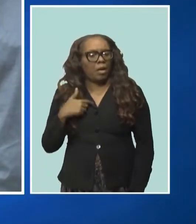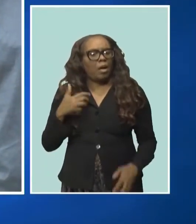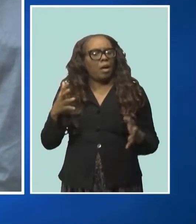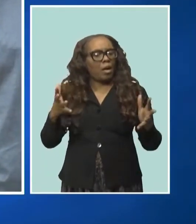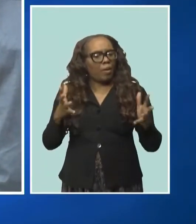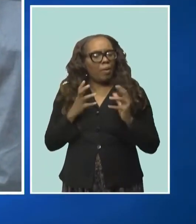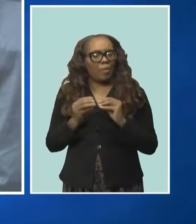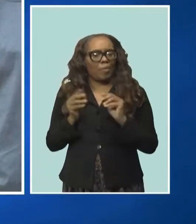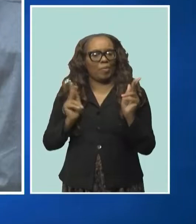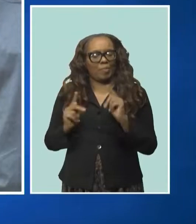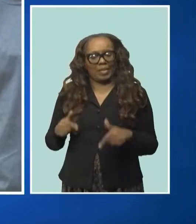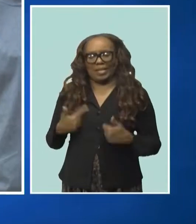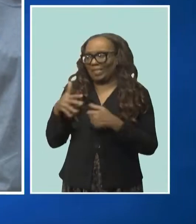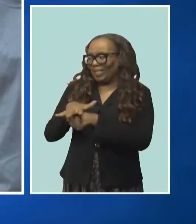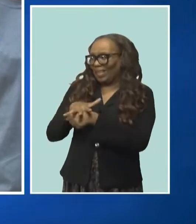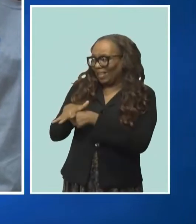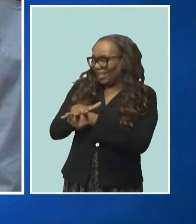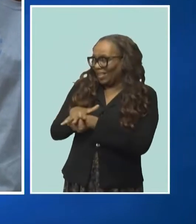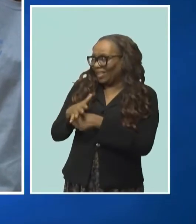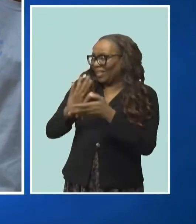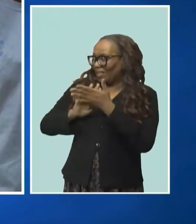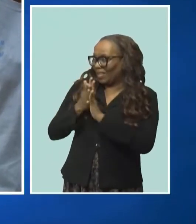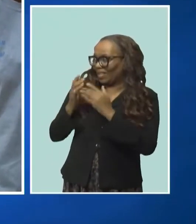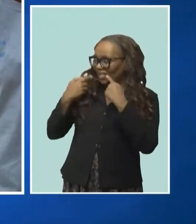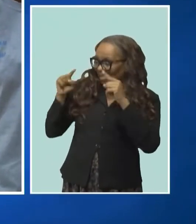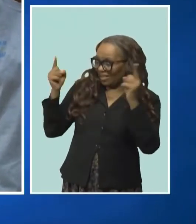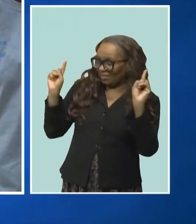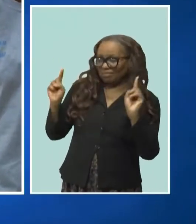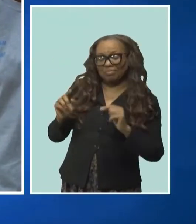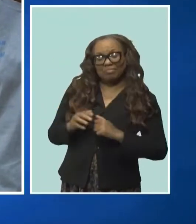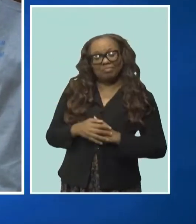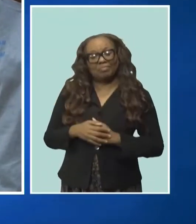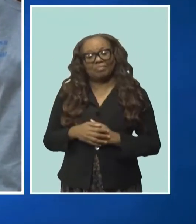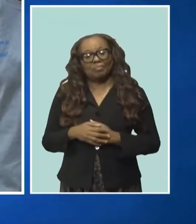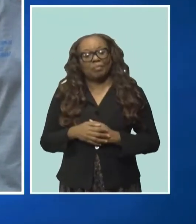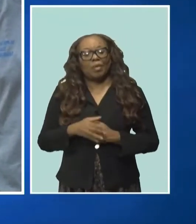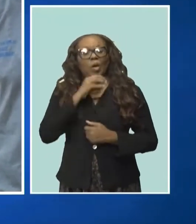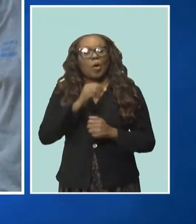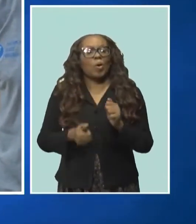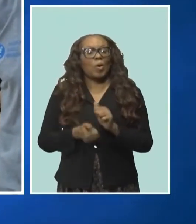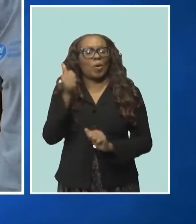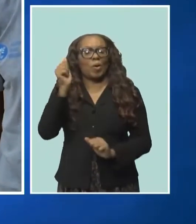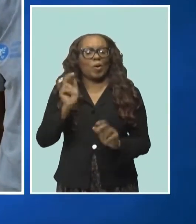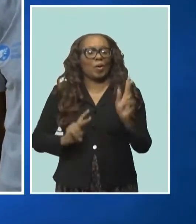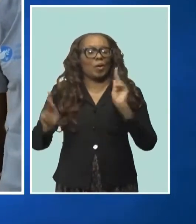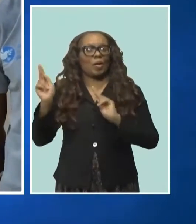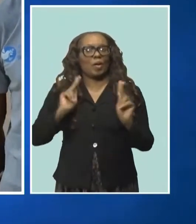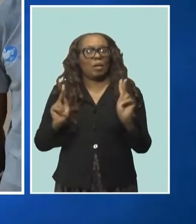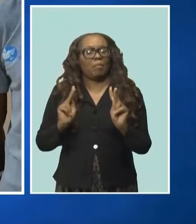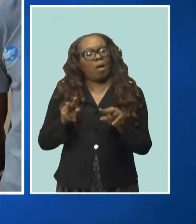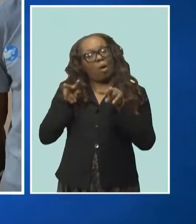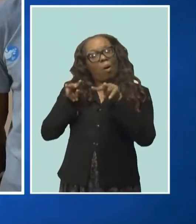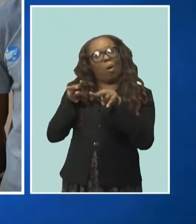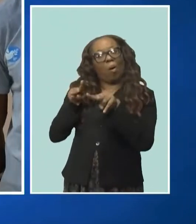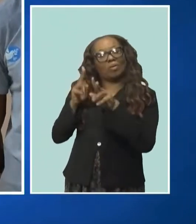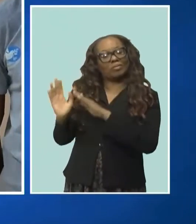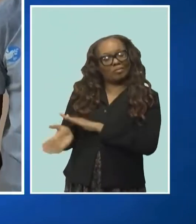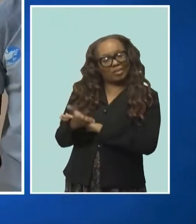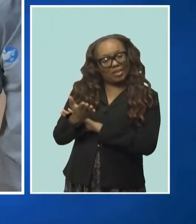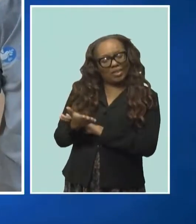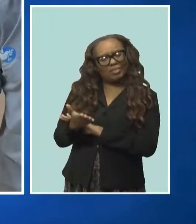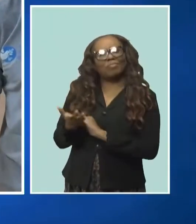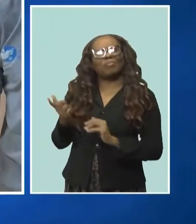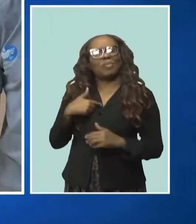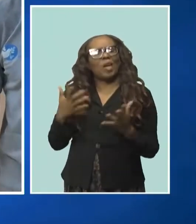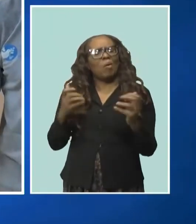Kevin Wickhams. So therefore the older persons who are being part and parcel of watching and playing the cricket, I